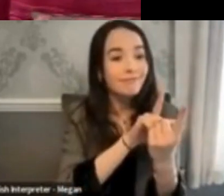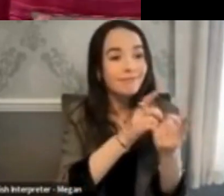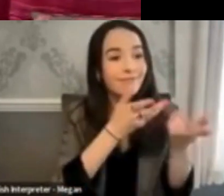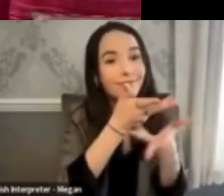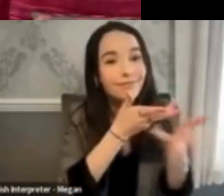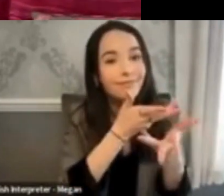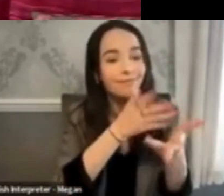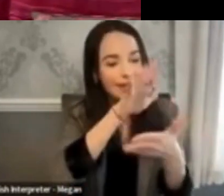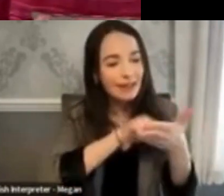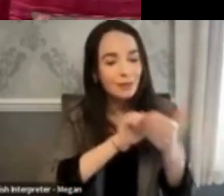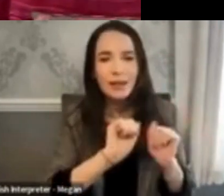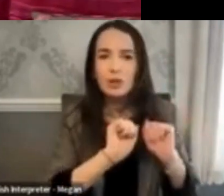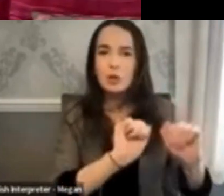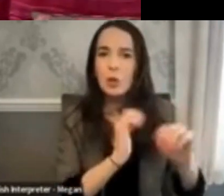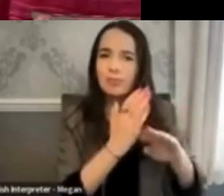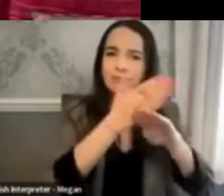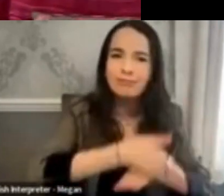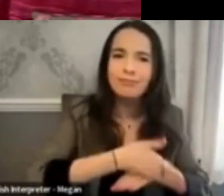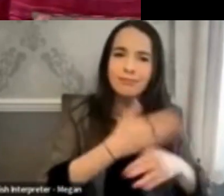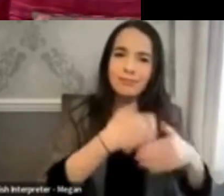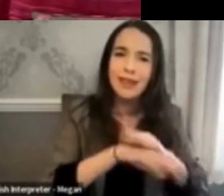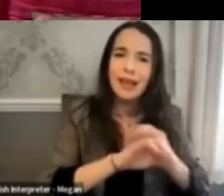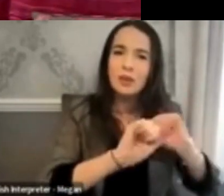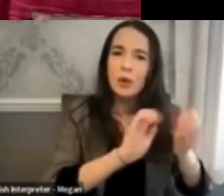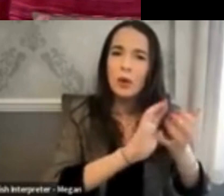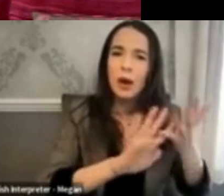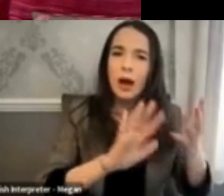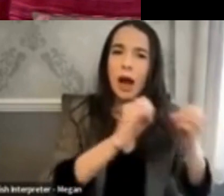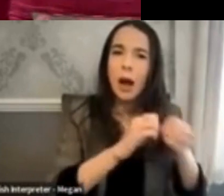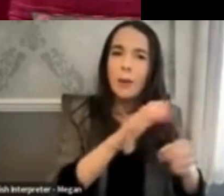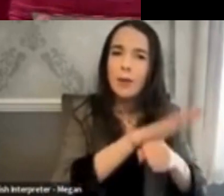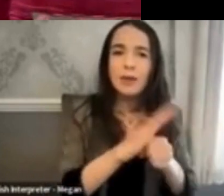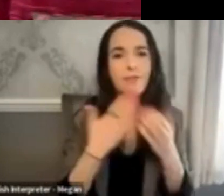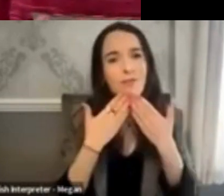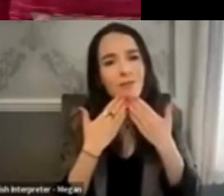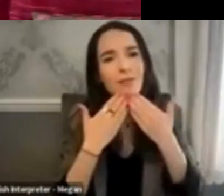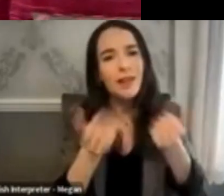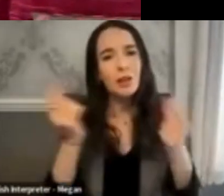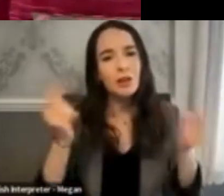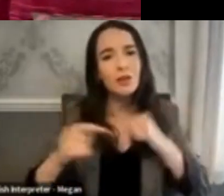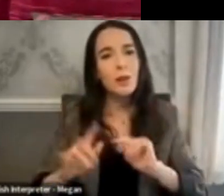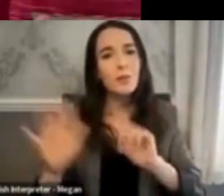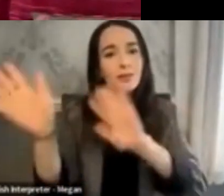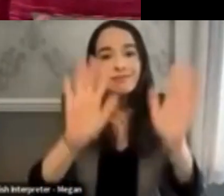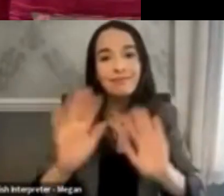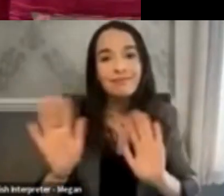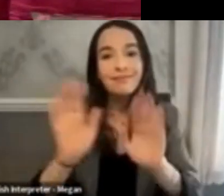you're making happen in your hub areas. Thanks very much for coming, and goodbye.